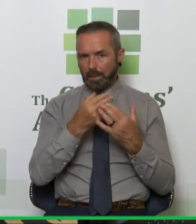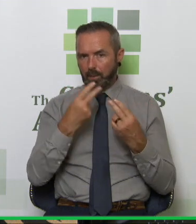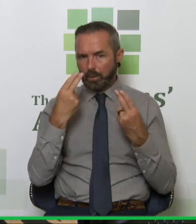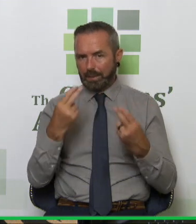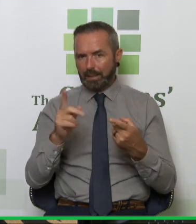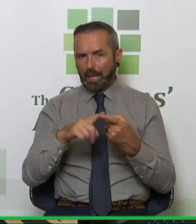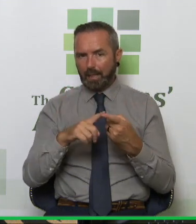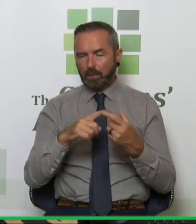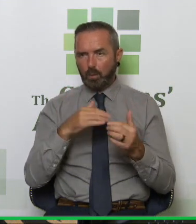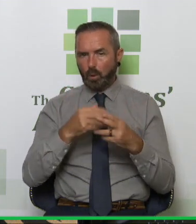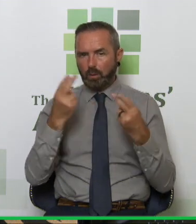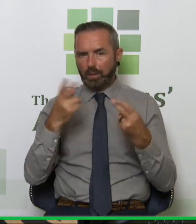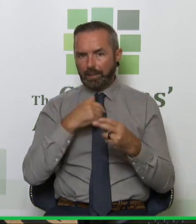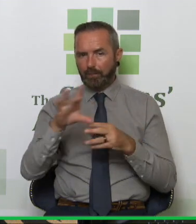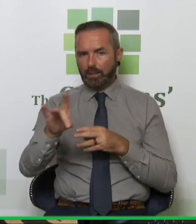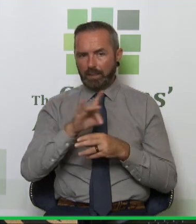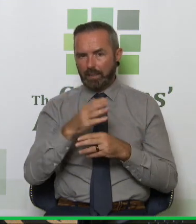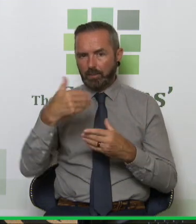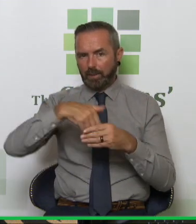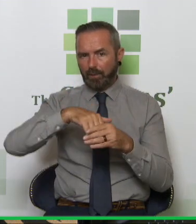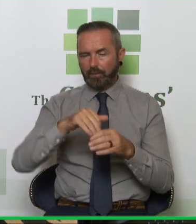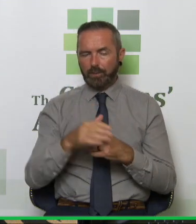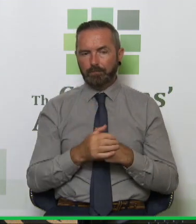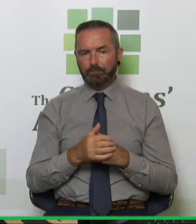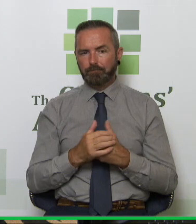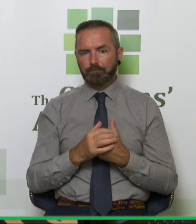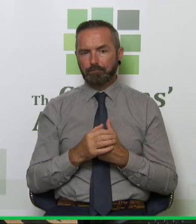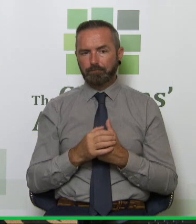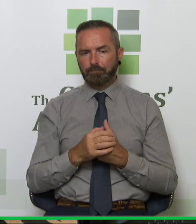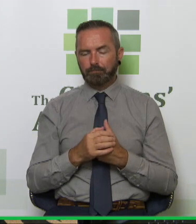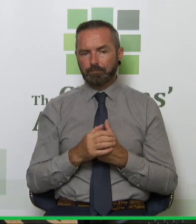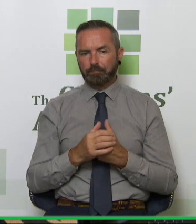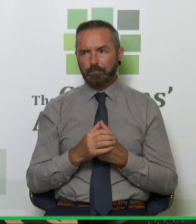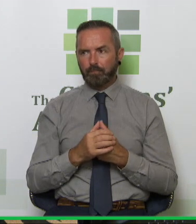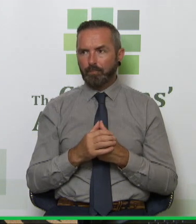the criteria for selection and monitoring. Yeah.